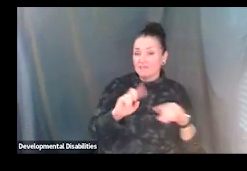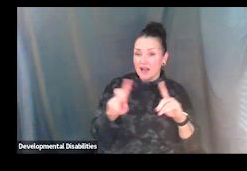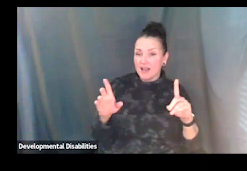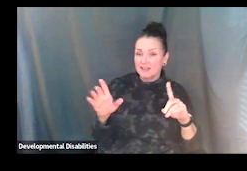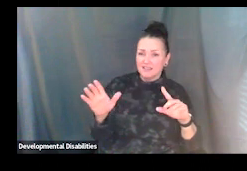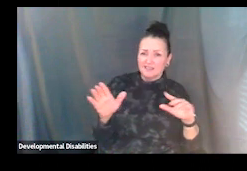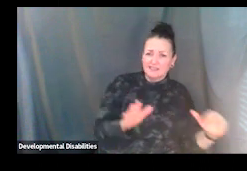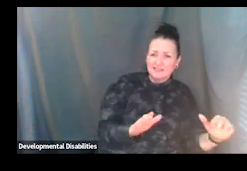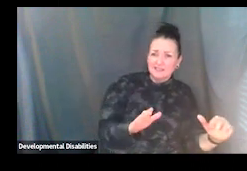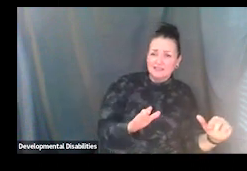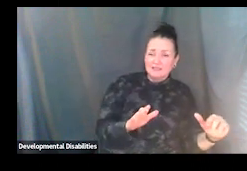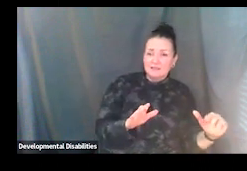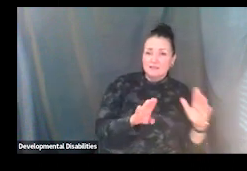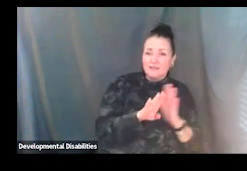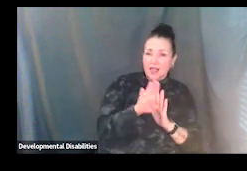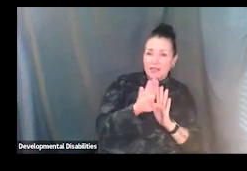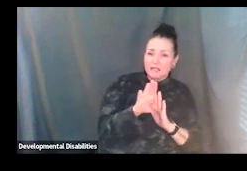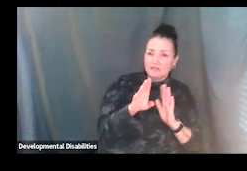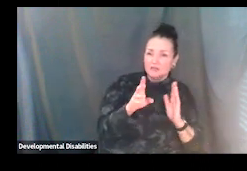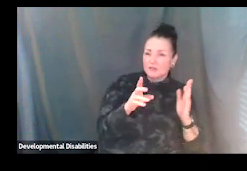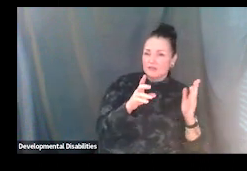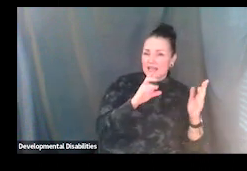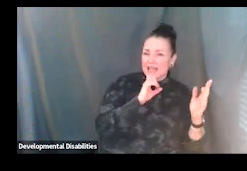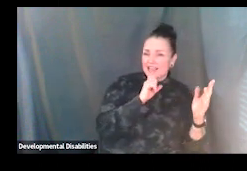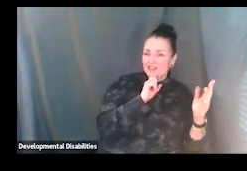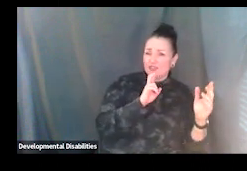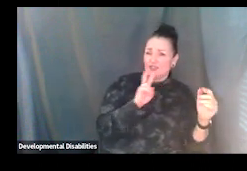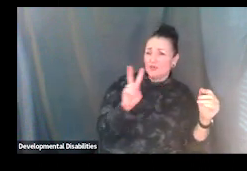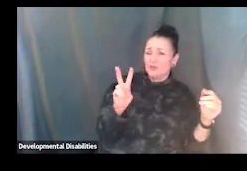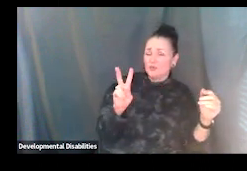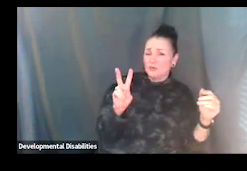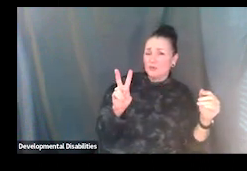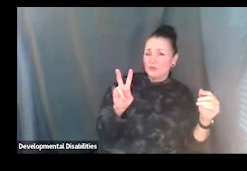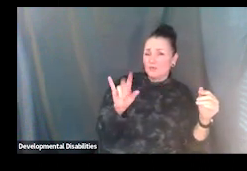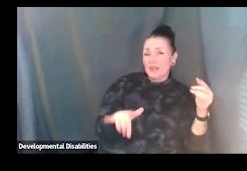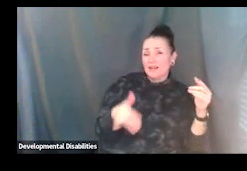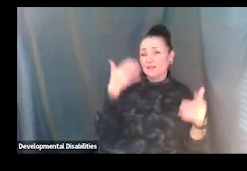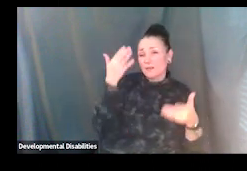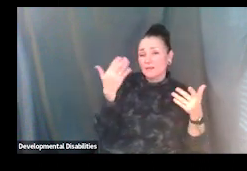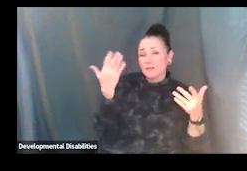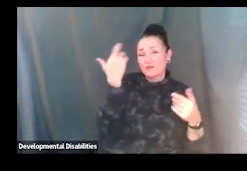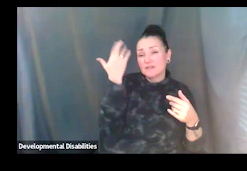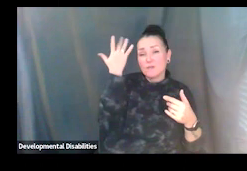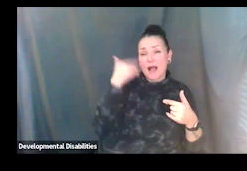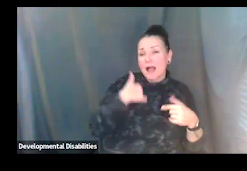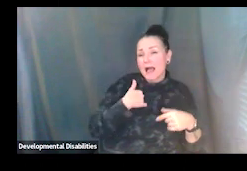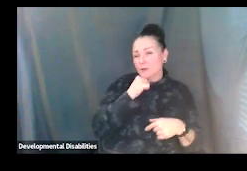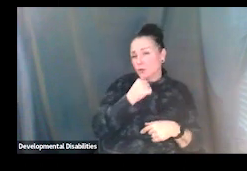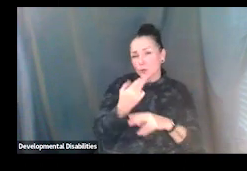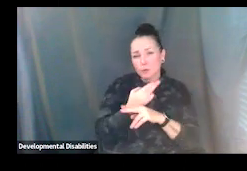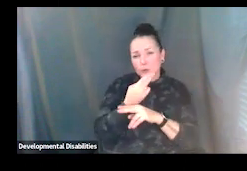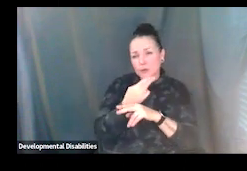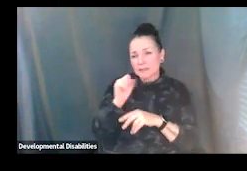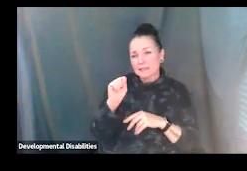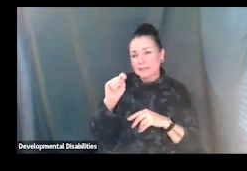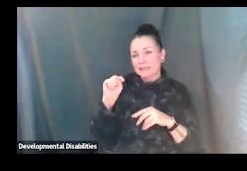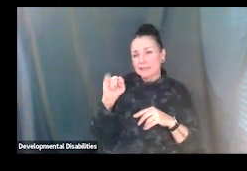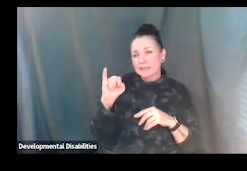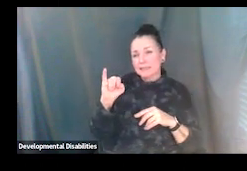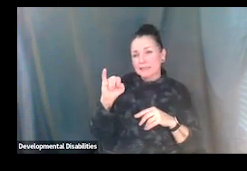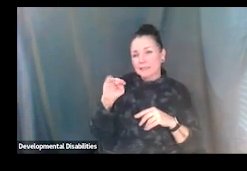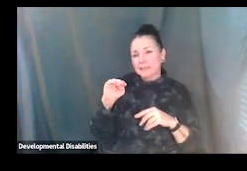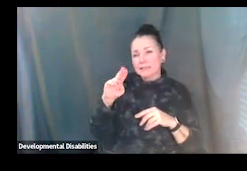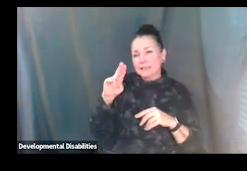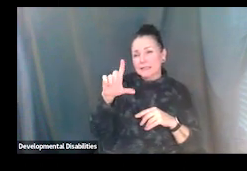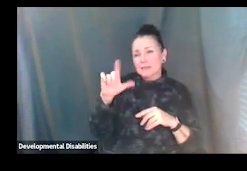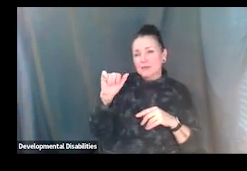behaving somewhat. I mean, this kid was well over and above that. But that's probably why I don't use stimulants at a super young age.